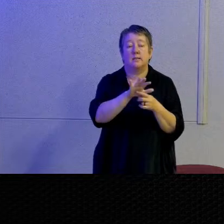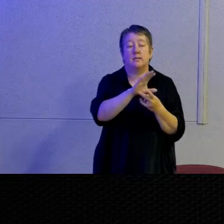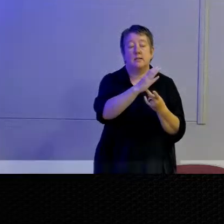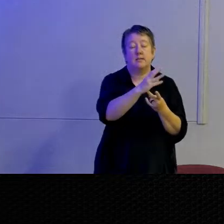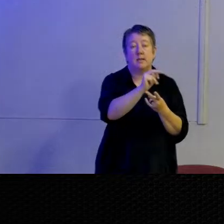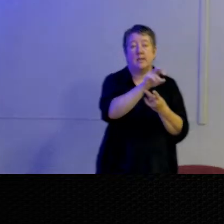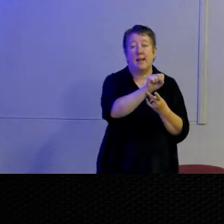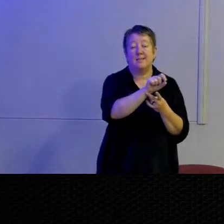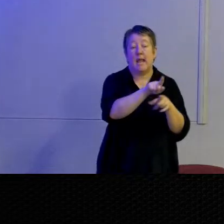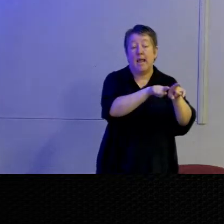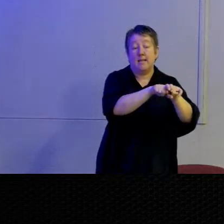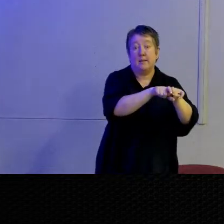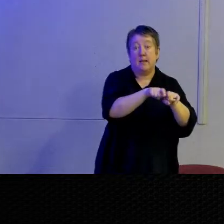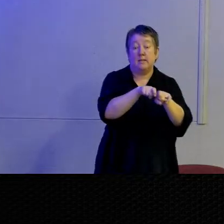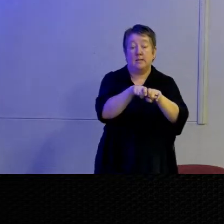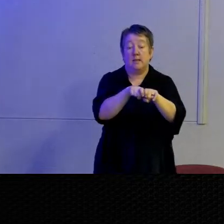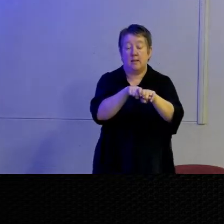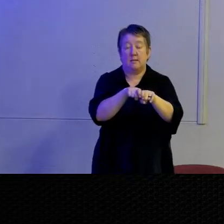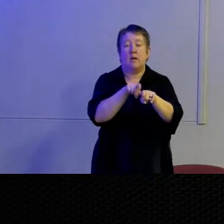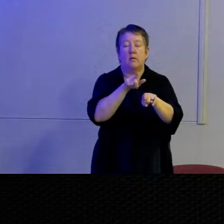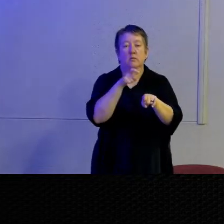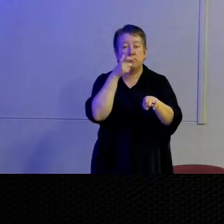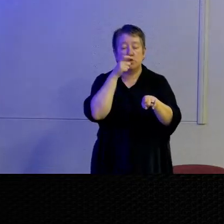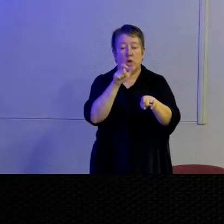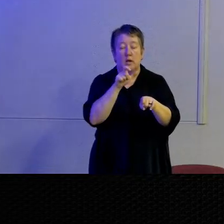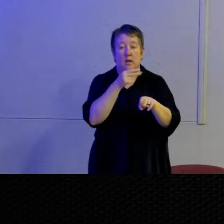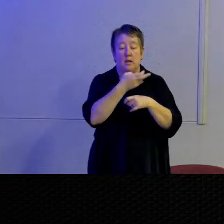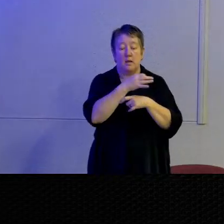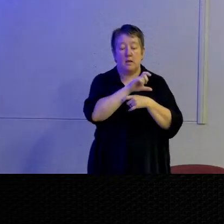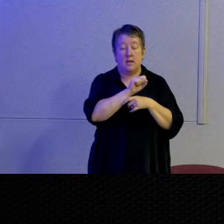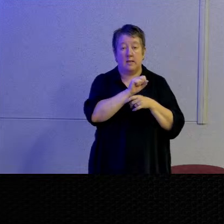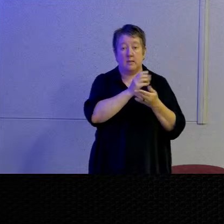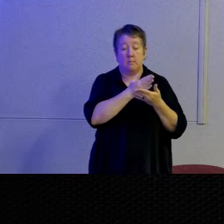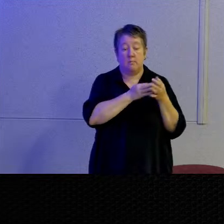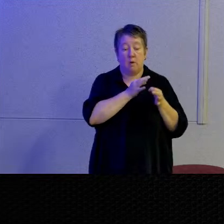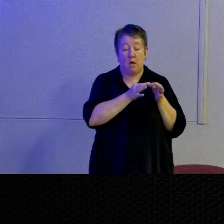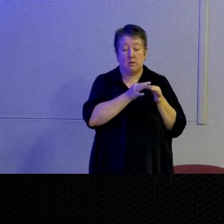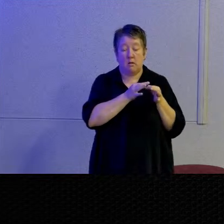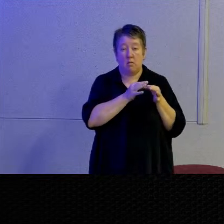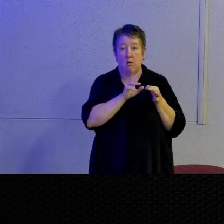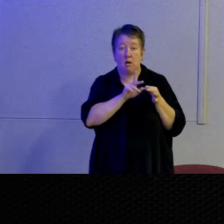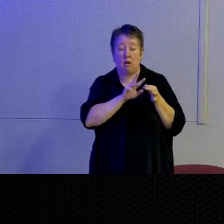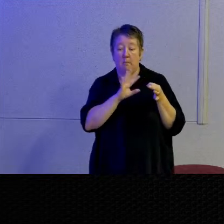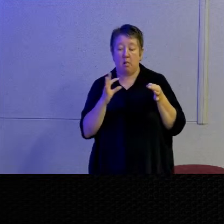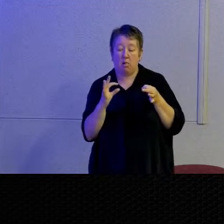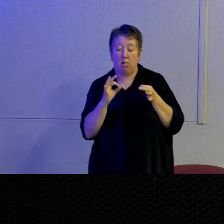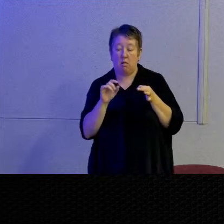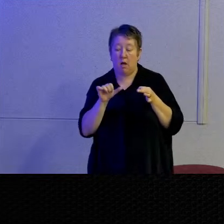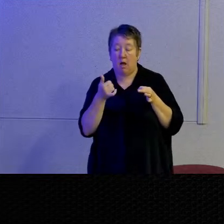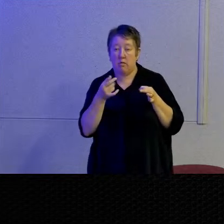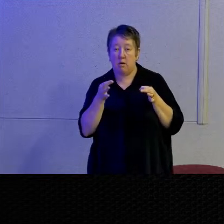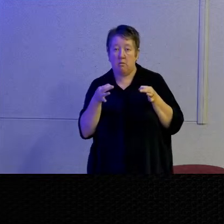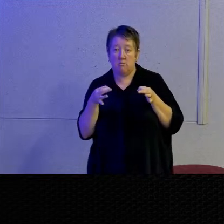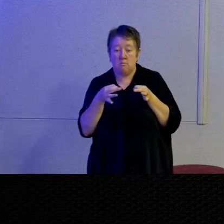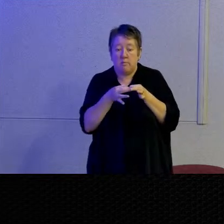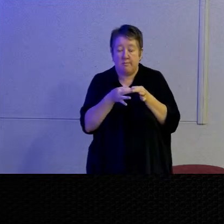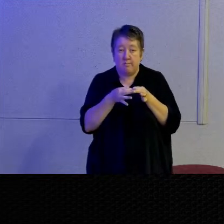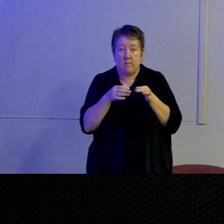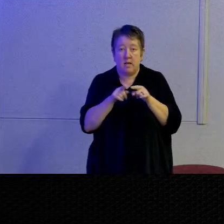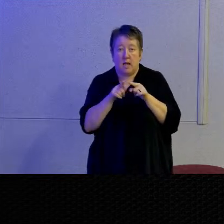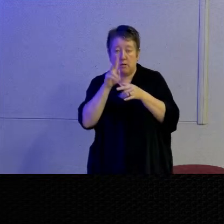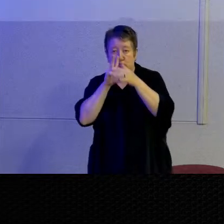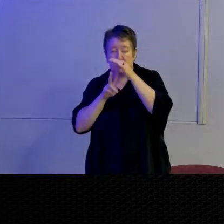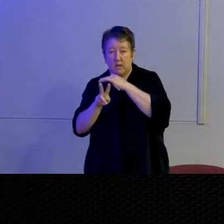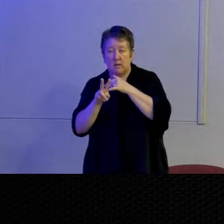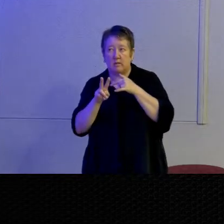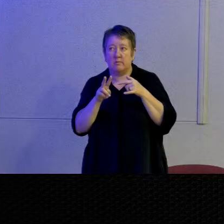check whether the Higgs particle coupled to other particles the way that was predicted. Specifically, the couplings